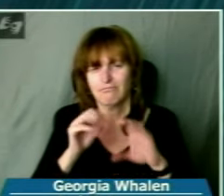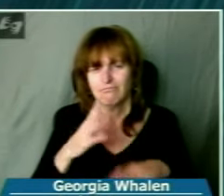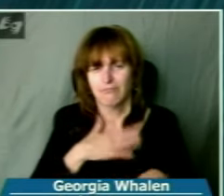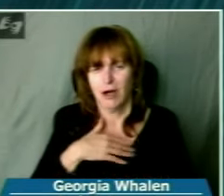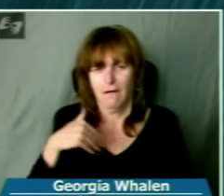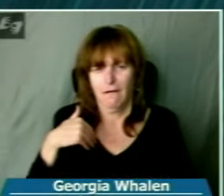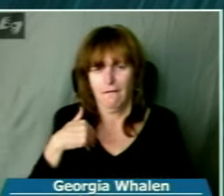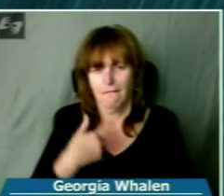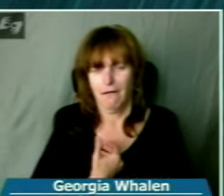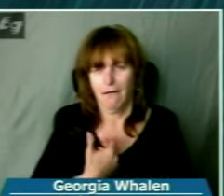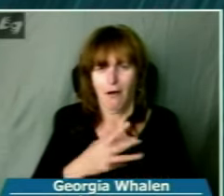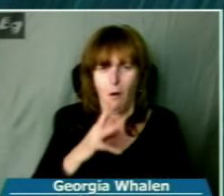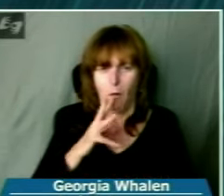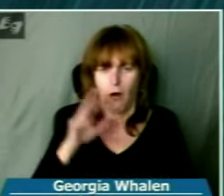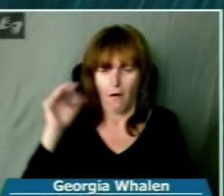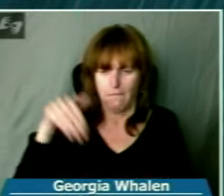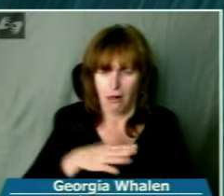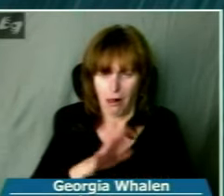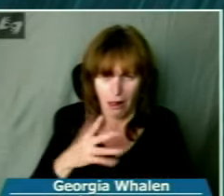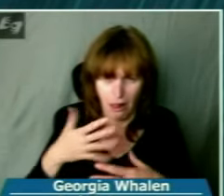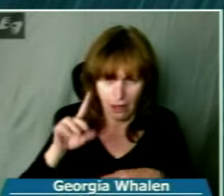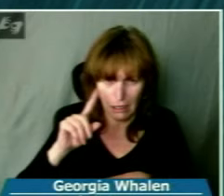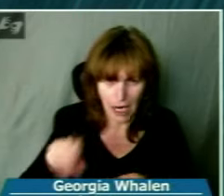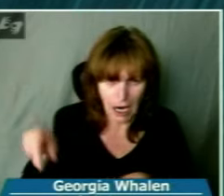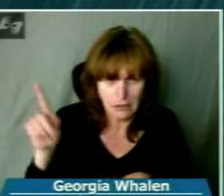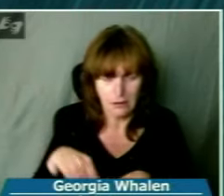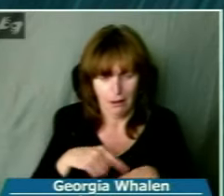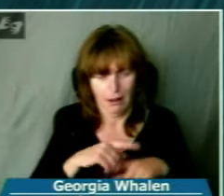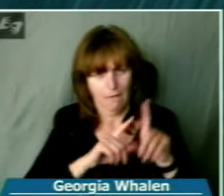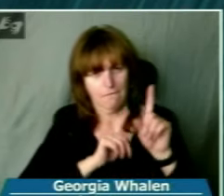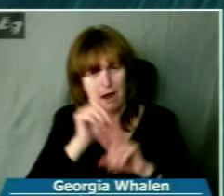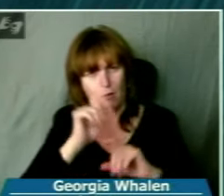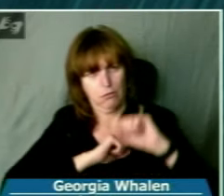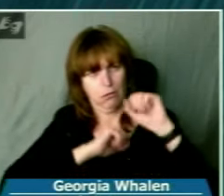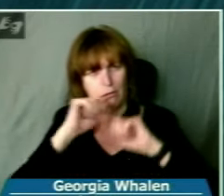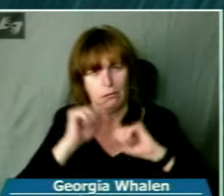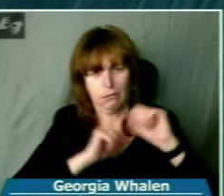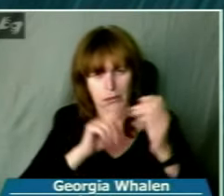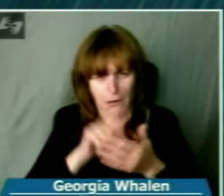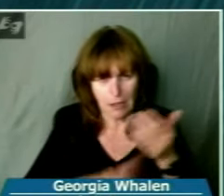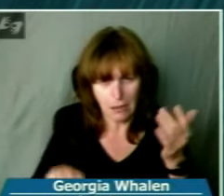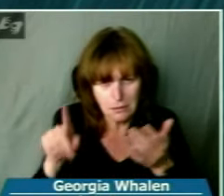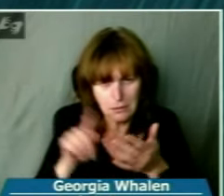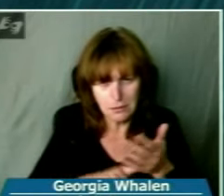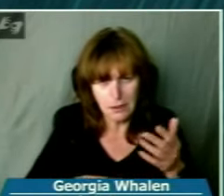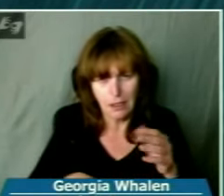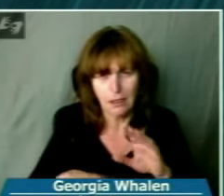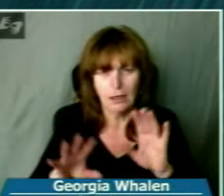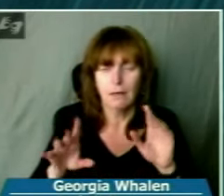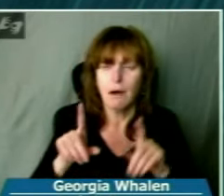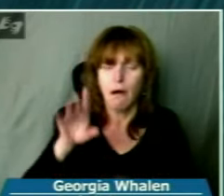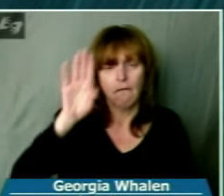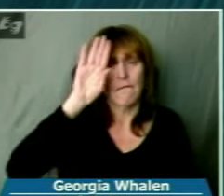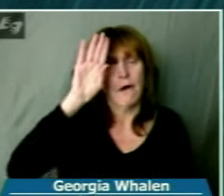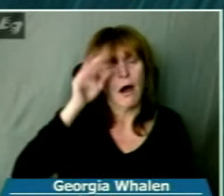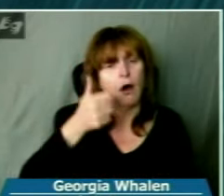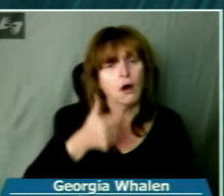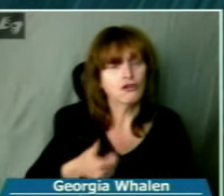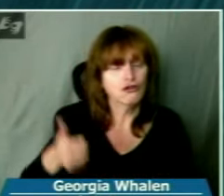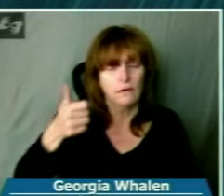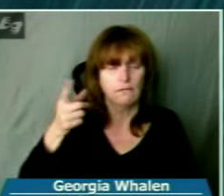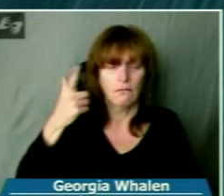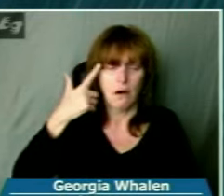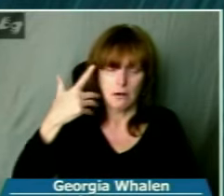that by virtue of the request from the fire chief, they've decided to ban the sale and discharge of